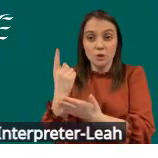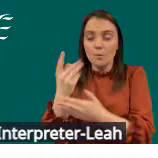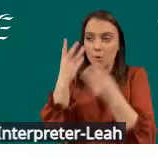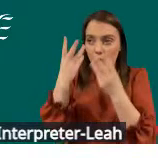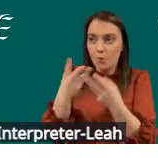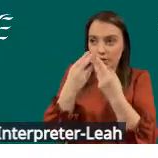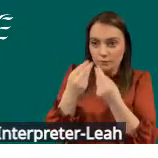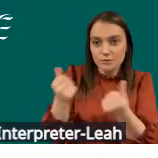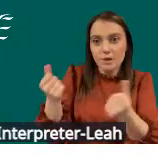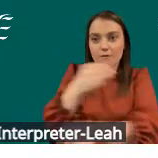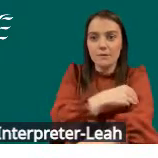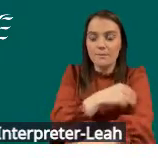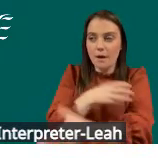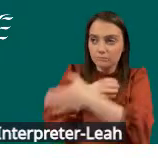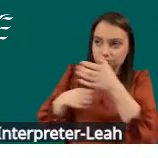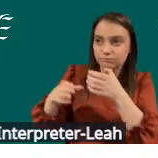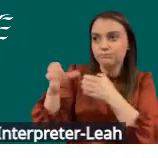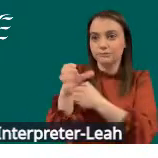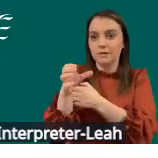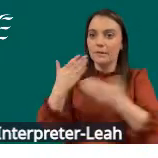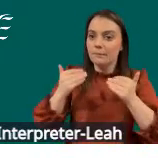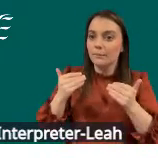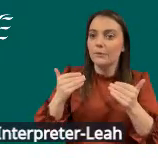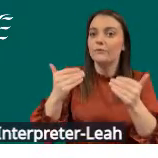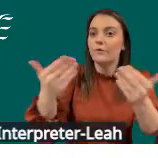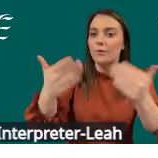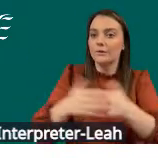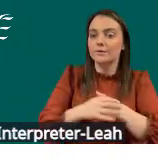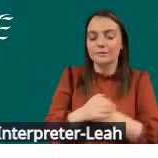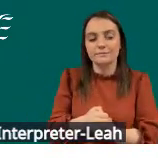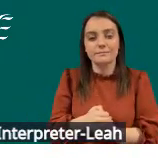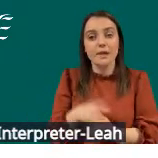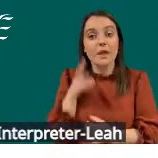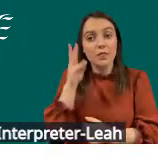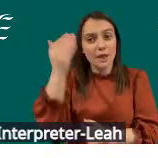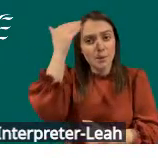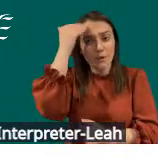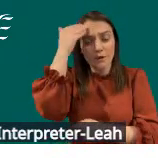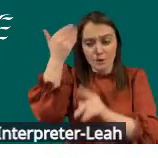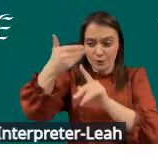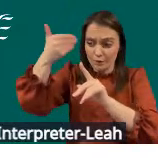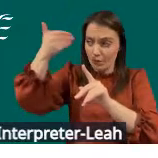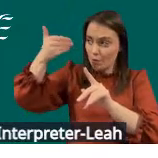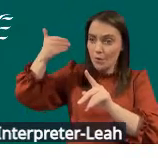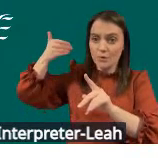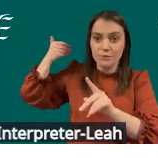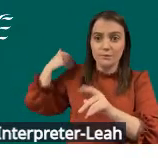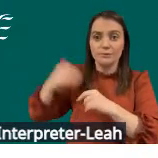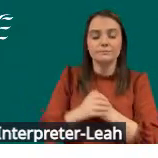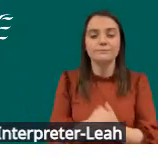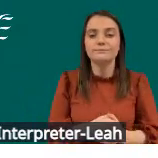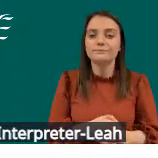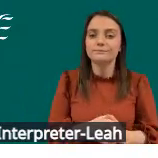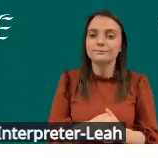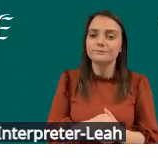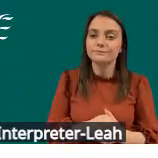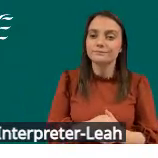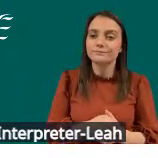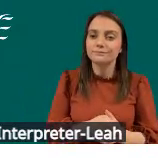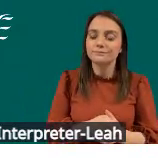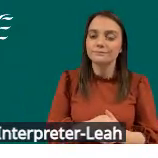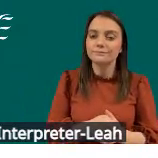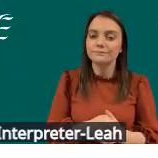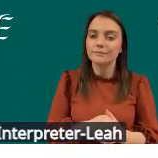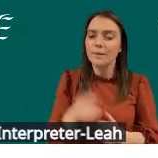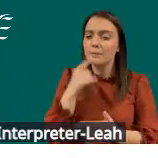your problems, empathize with you, kind of move you forward. And they will know you from your other attendances. But sometimes they will perceive